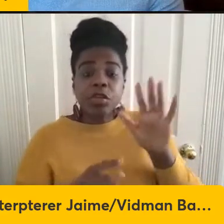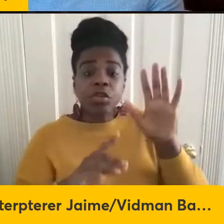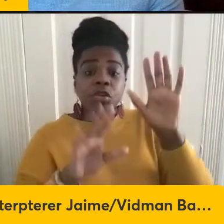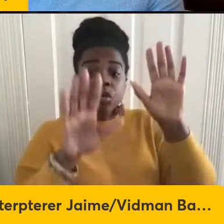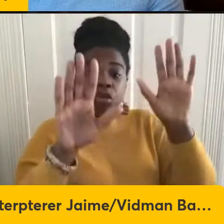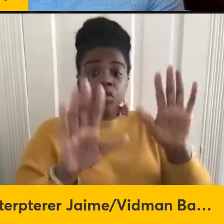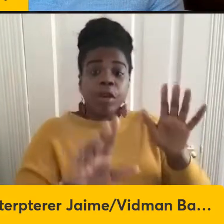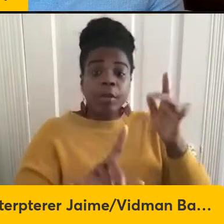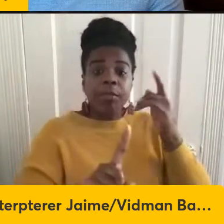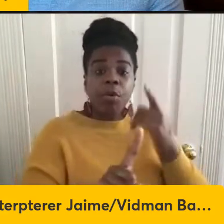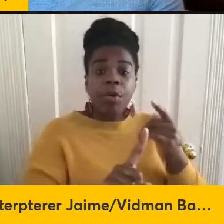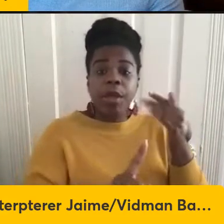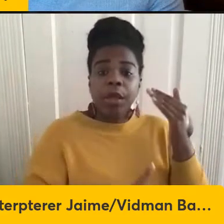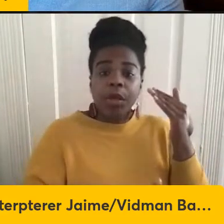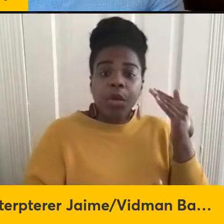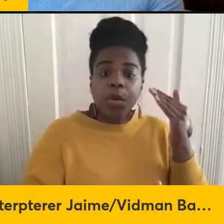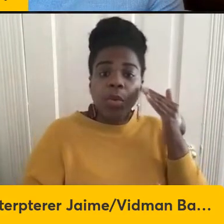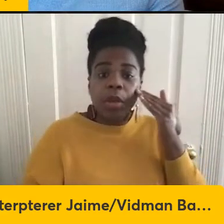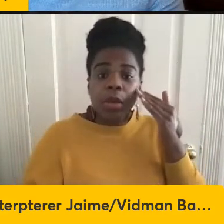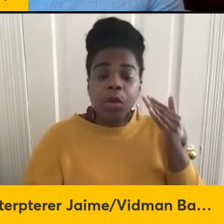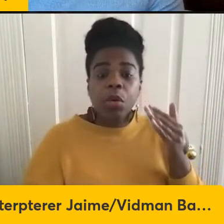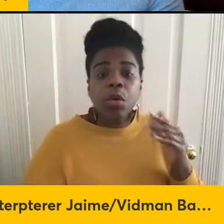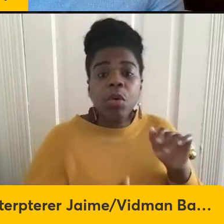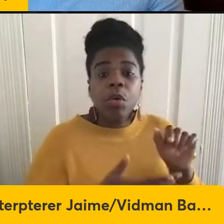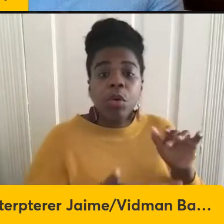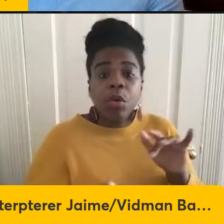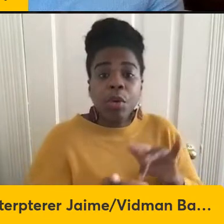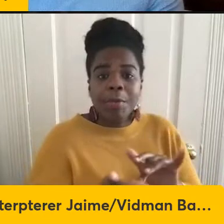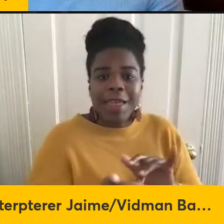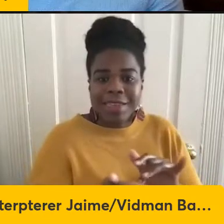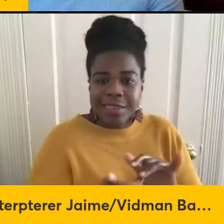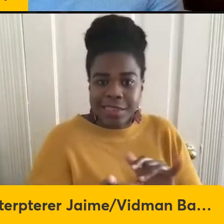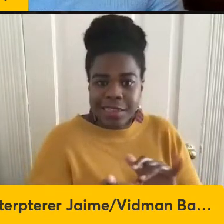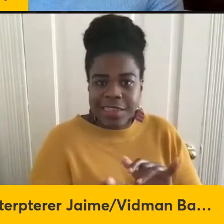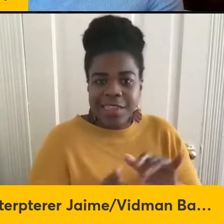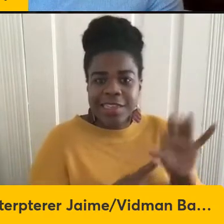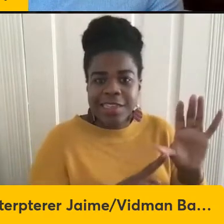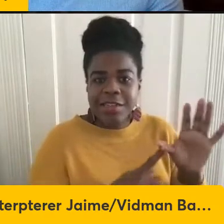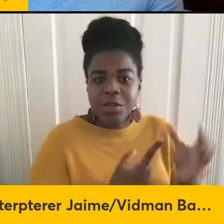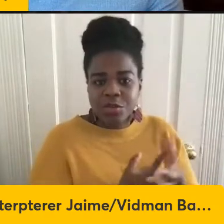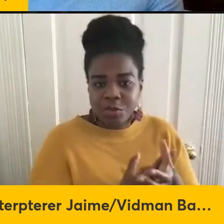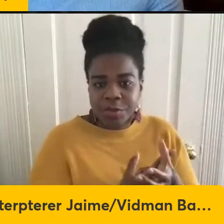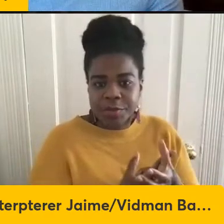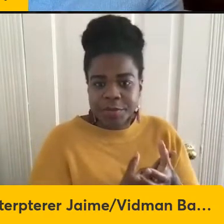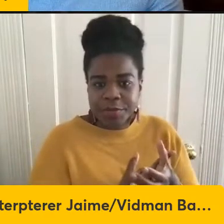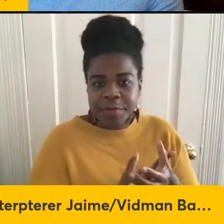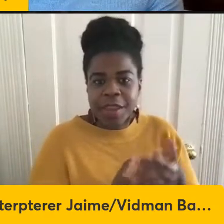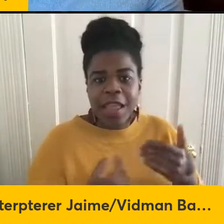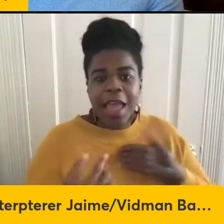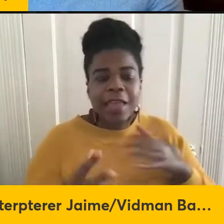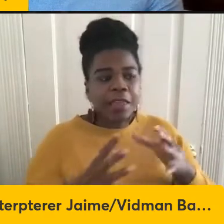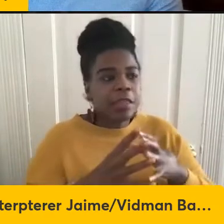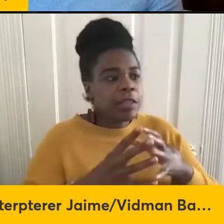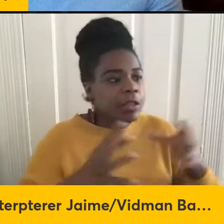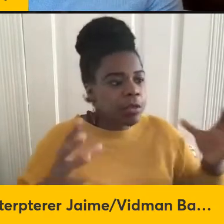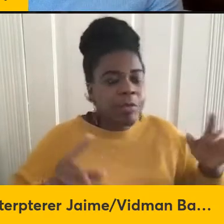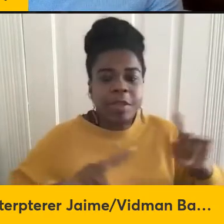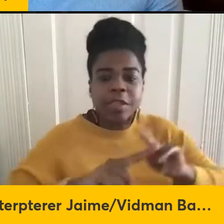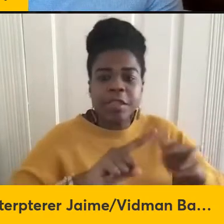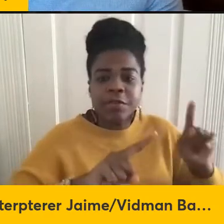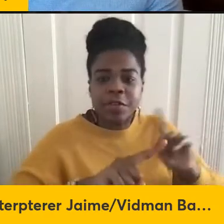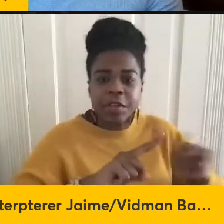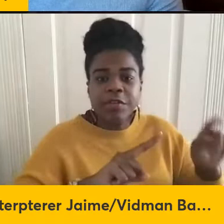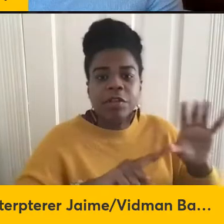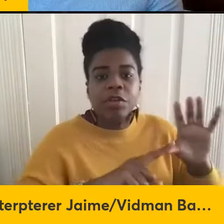know that the practice of medicine is cultural. It has cultural, it has so many different cultural dimensions to